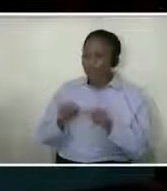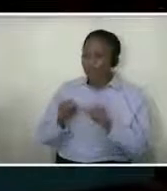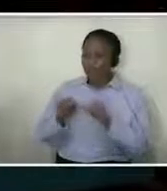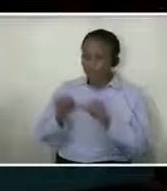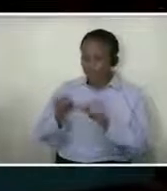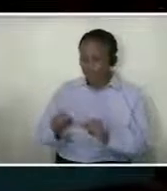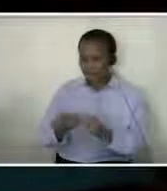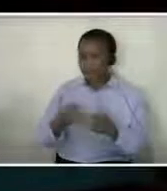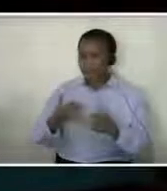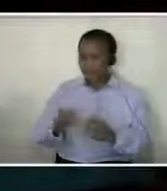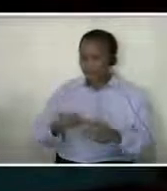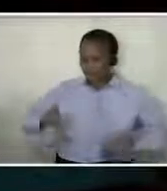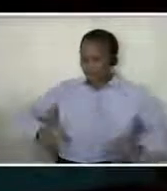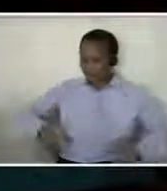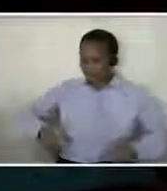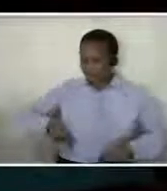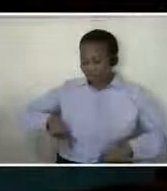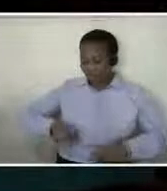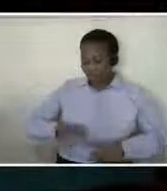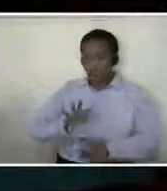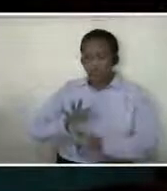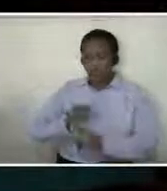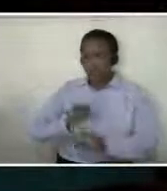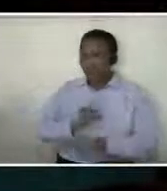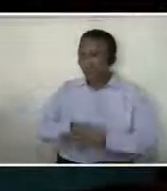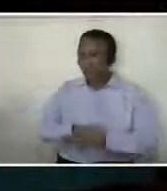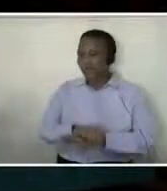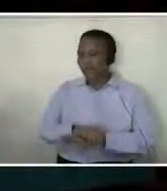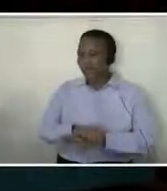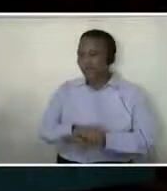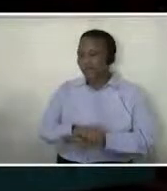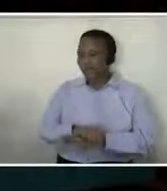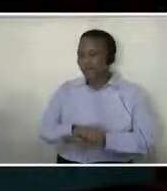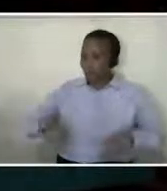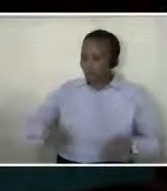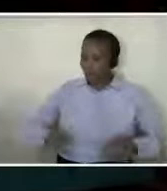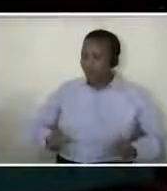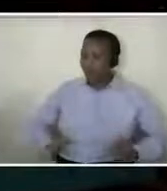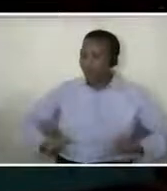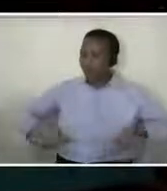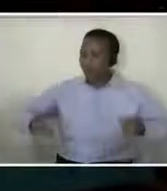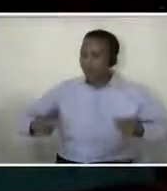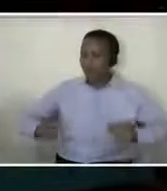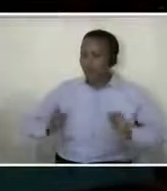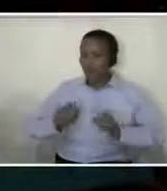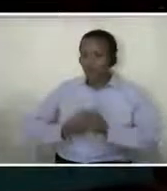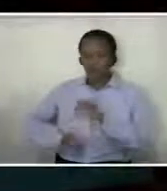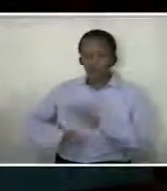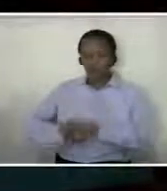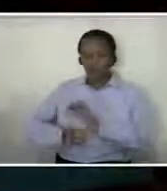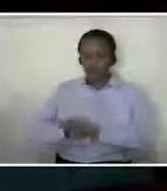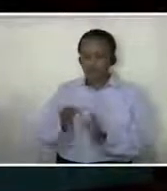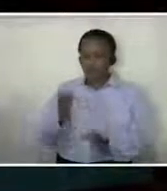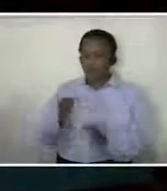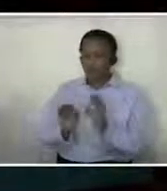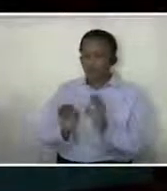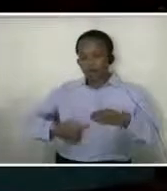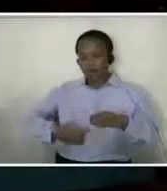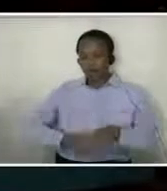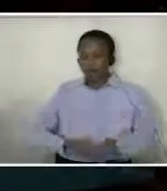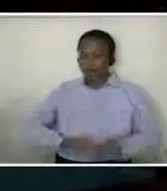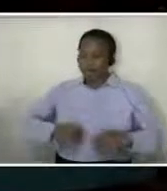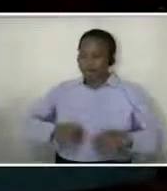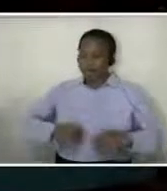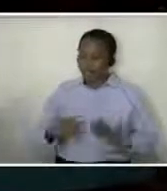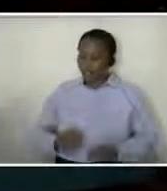management is neglected, and taxpayers foot the bill for wasteful expenditure, political parties need to start acting as